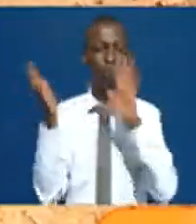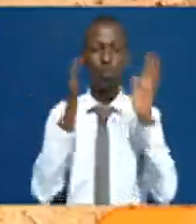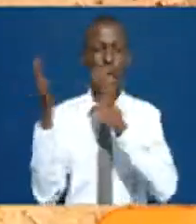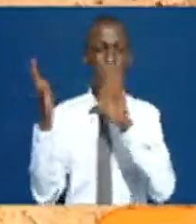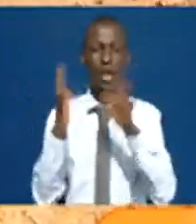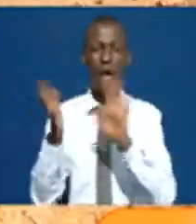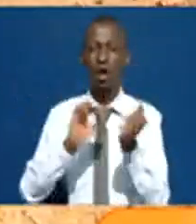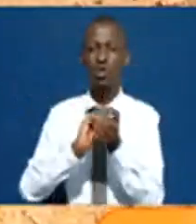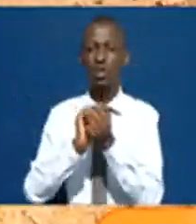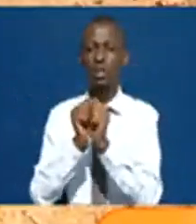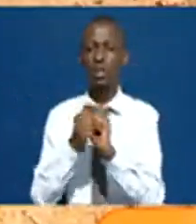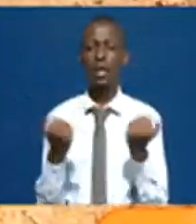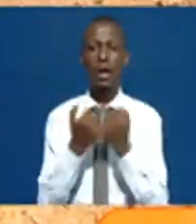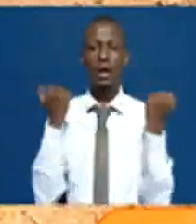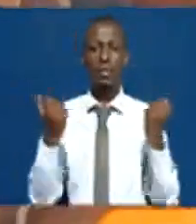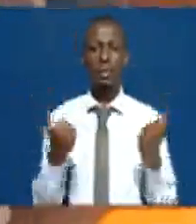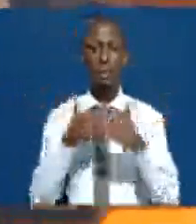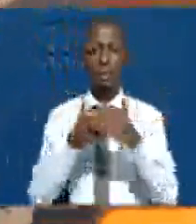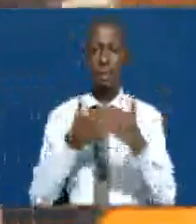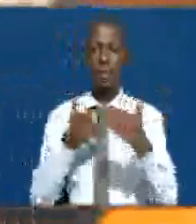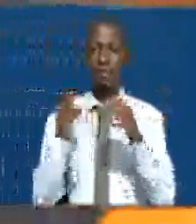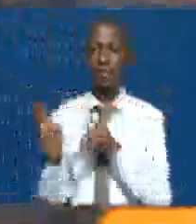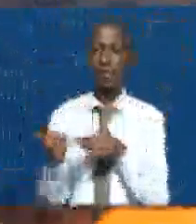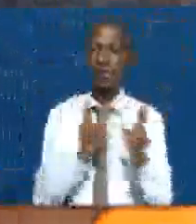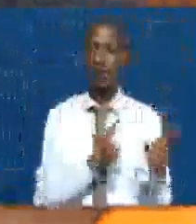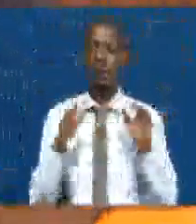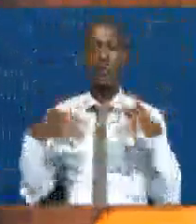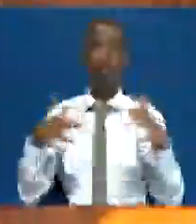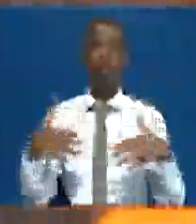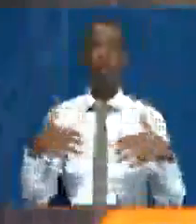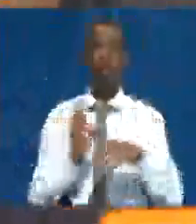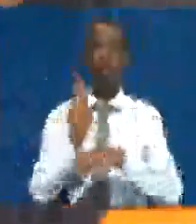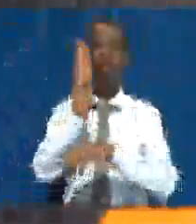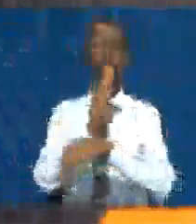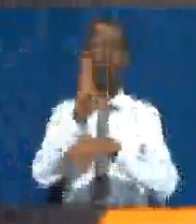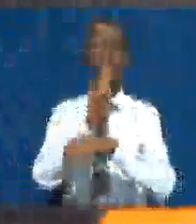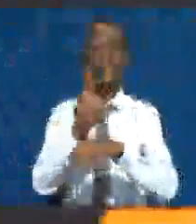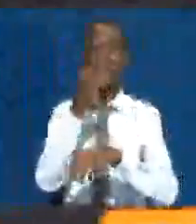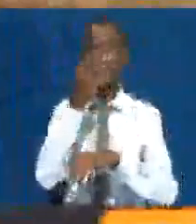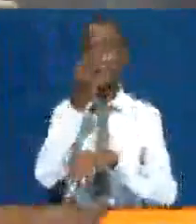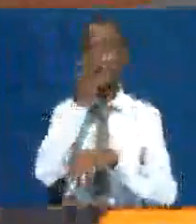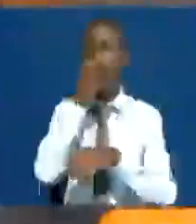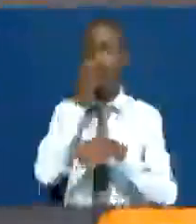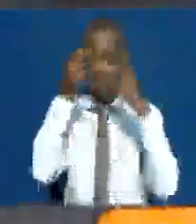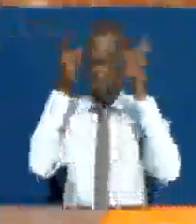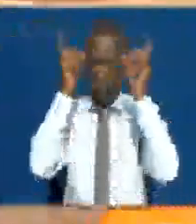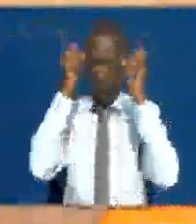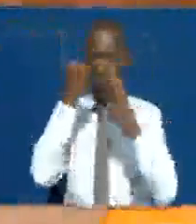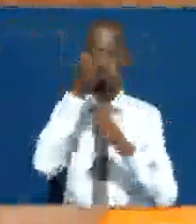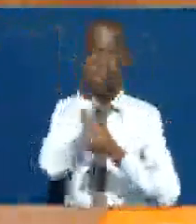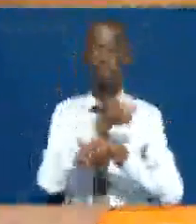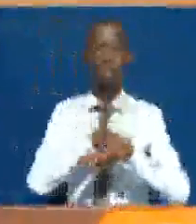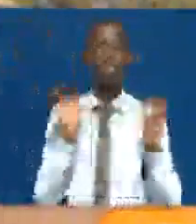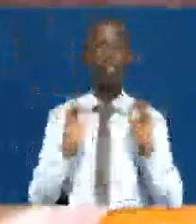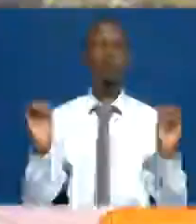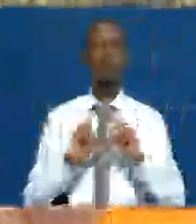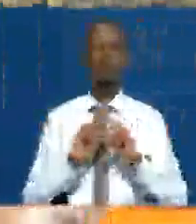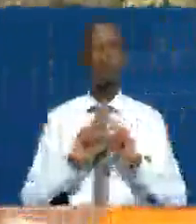Nilikuwa ninalima kilimo ya kawaida ya ox plow na nilikuwa sipati mafuno. Lakini wakati